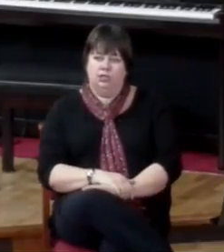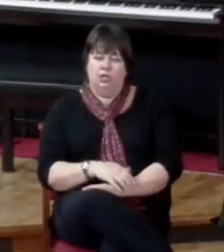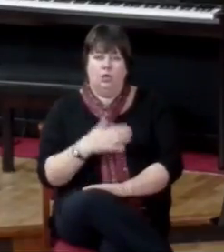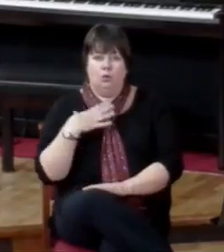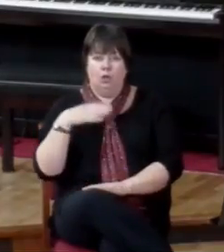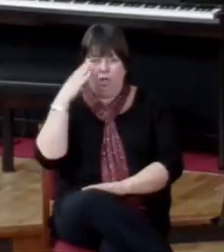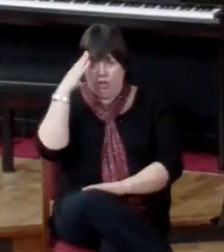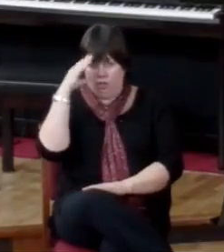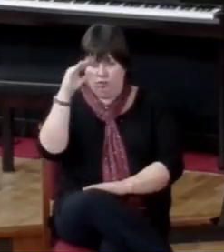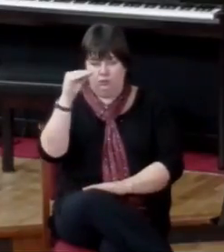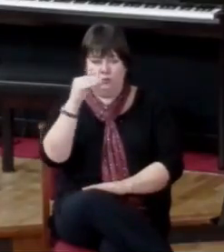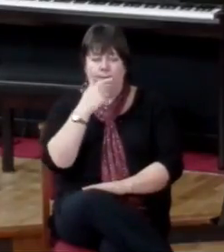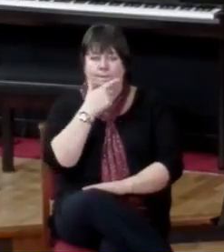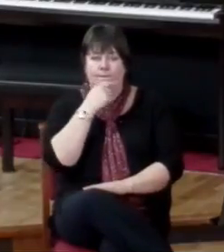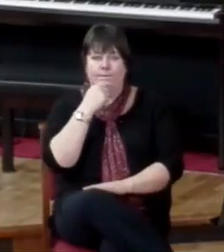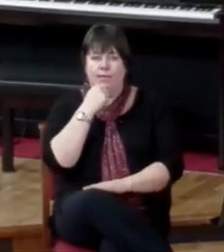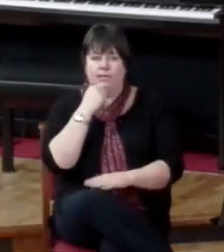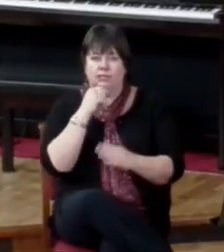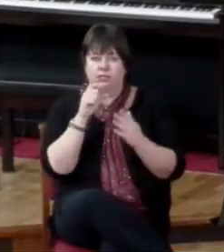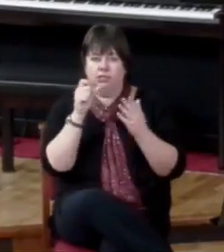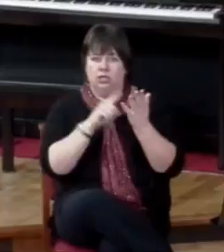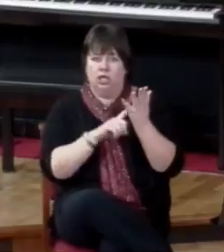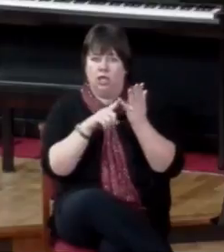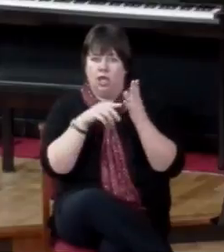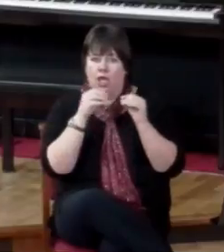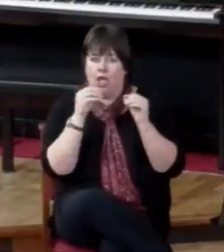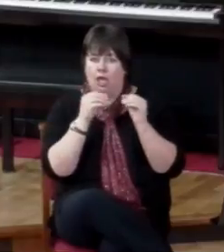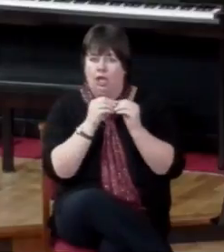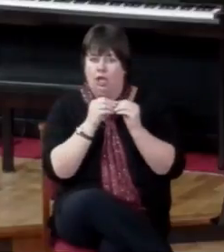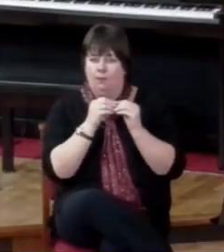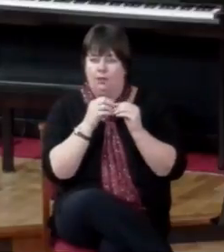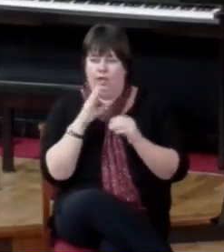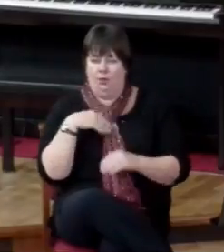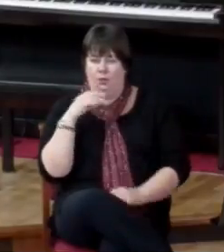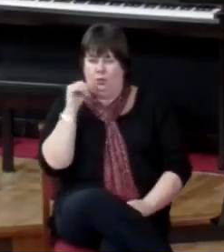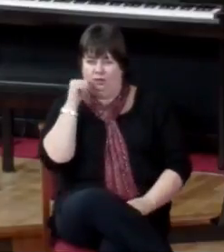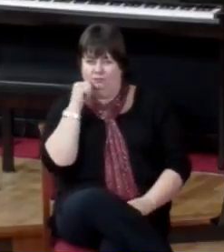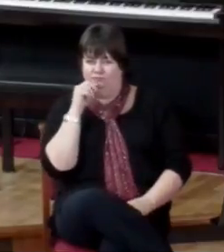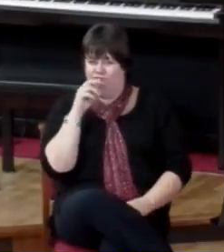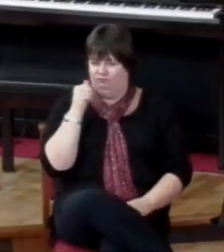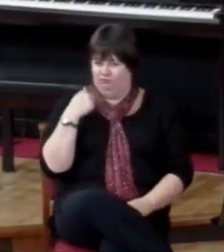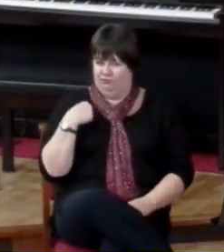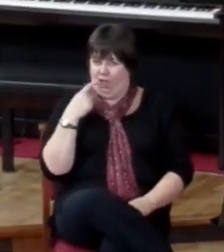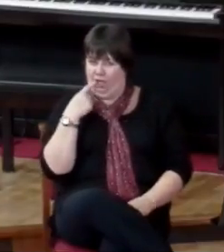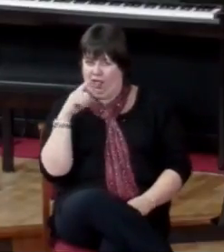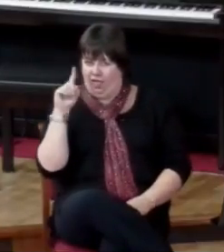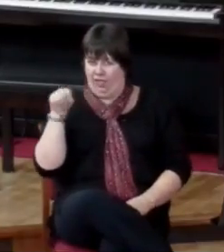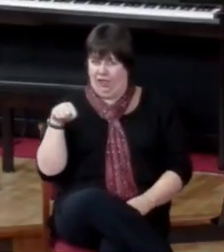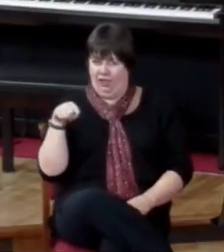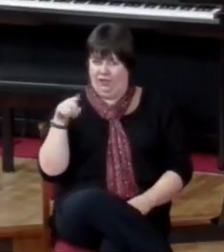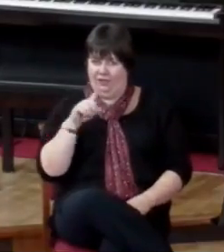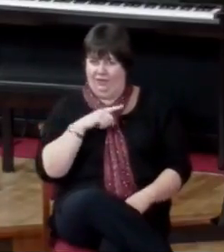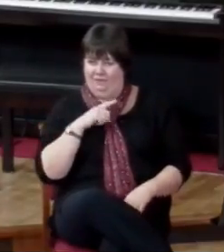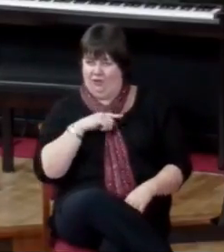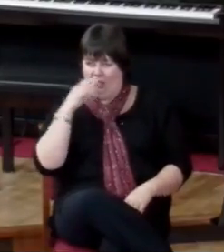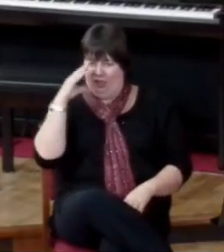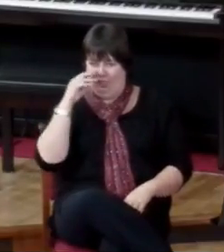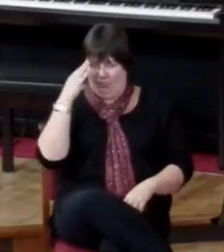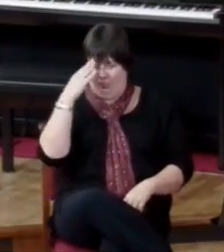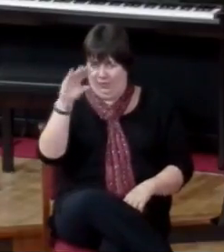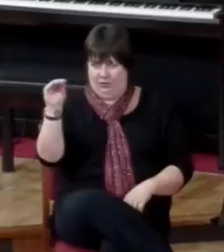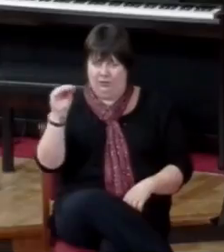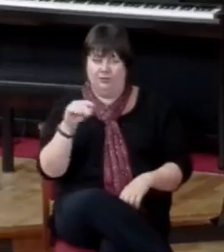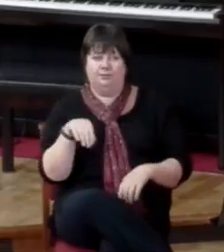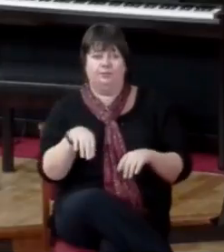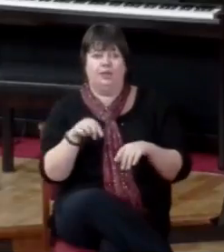Club flyer, I'll get points with the Men's Club for doing this. In 3 weeks' time, they've